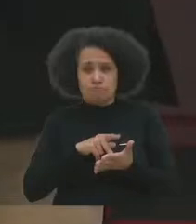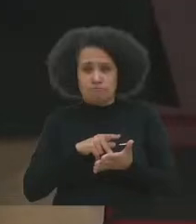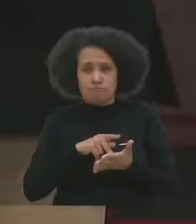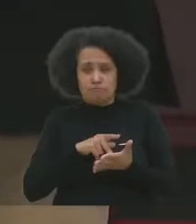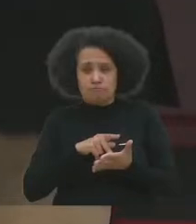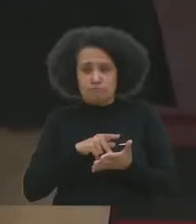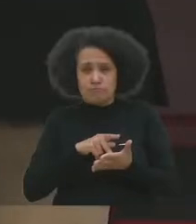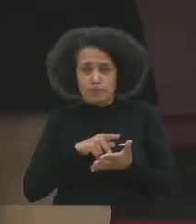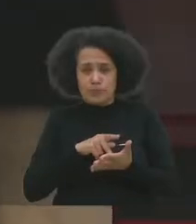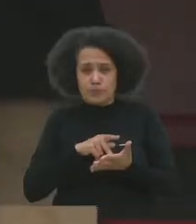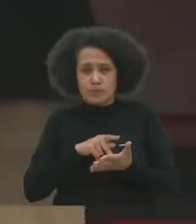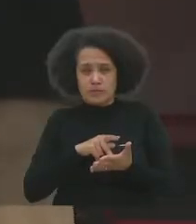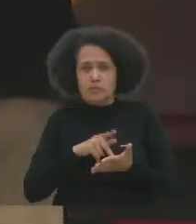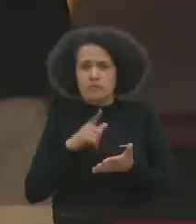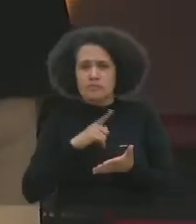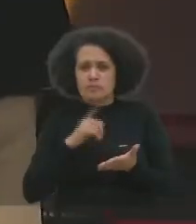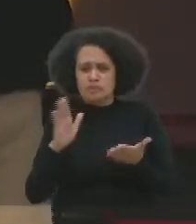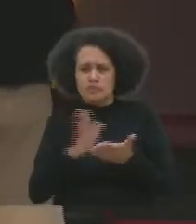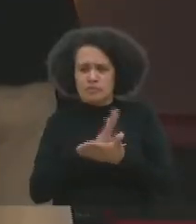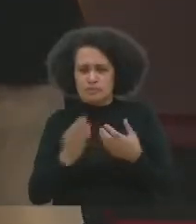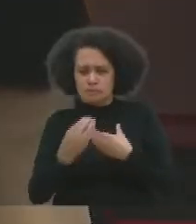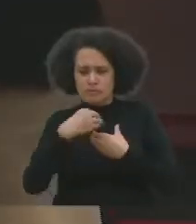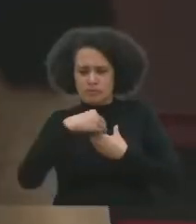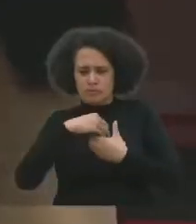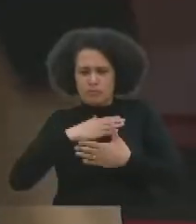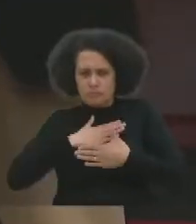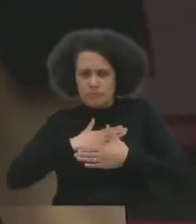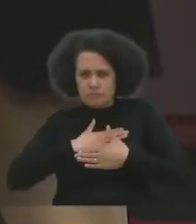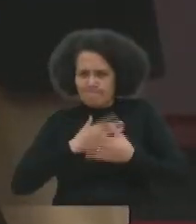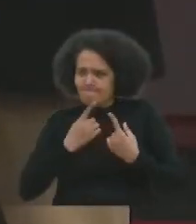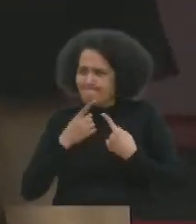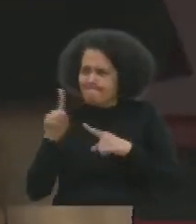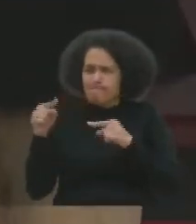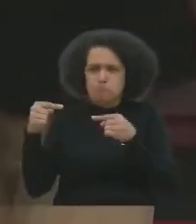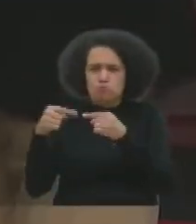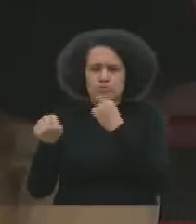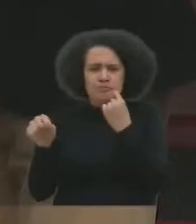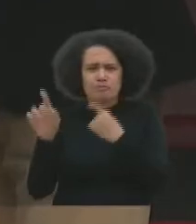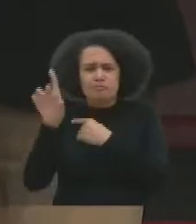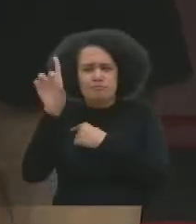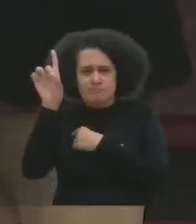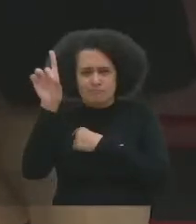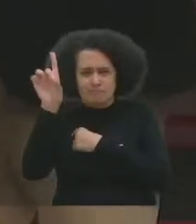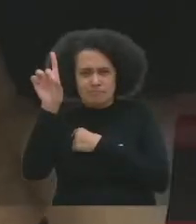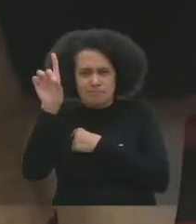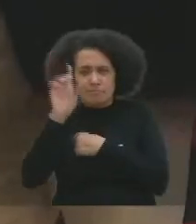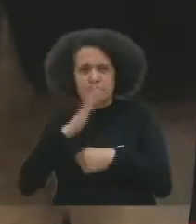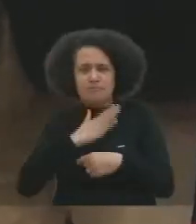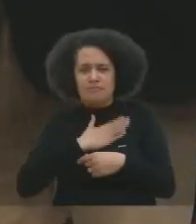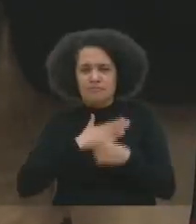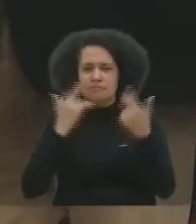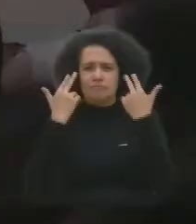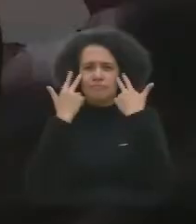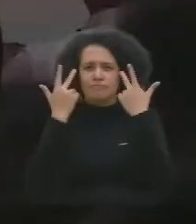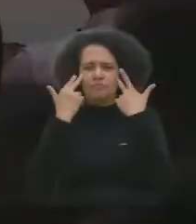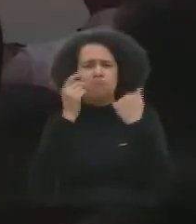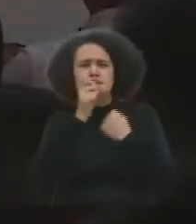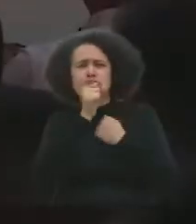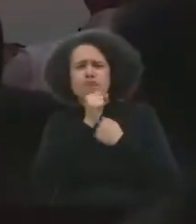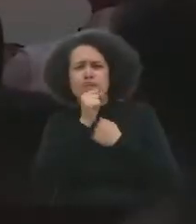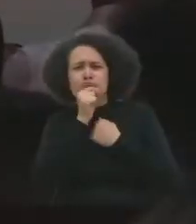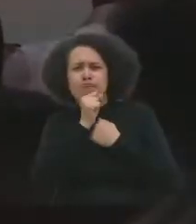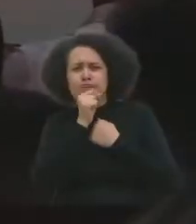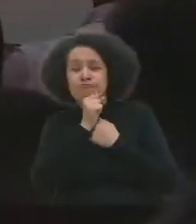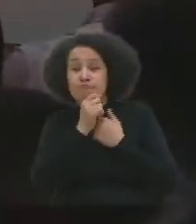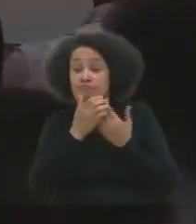opposes God. Há algo dentro de mim que se opõe a Deus. It's the old nature. É a minha natureza velha. And I've been told